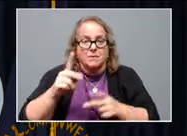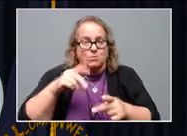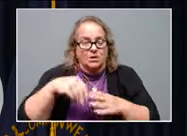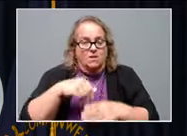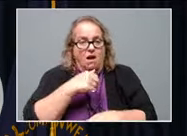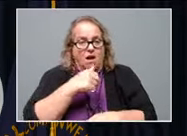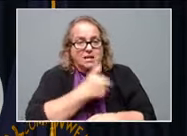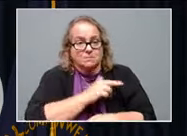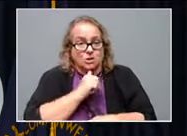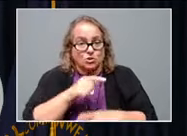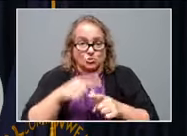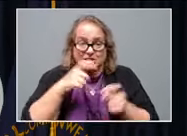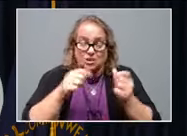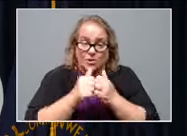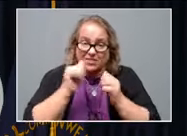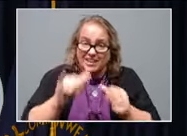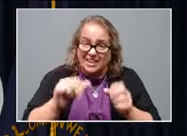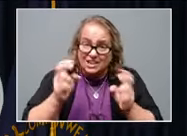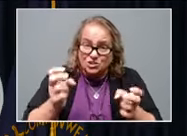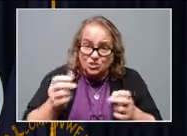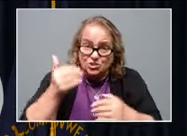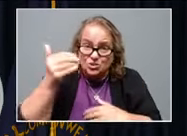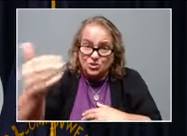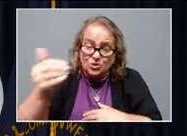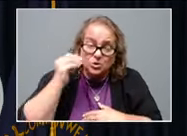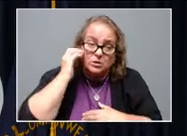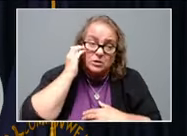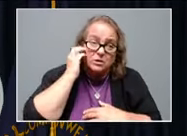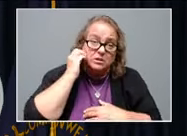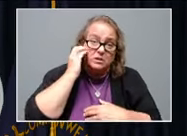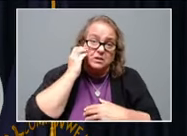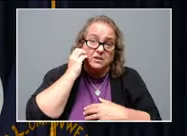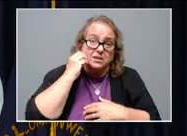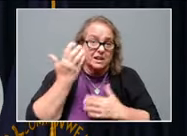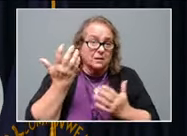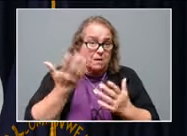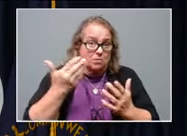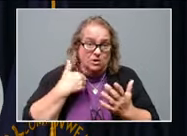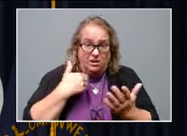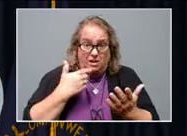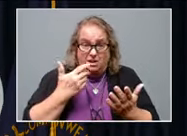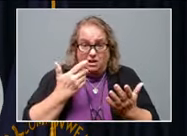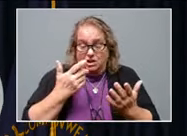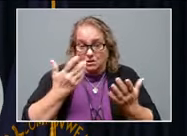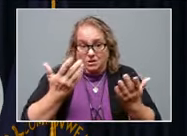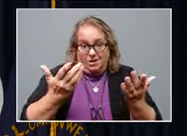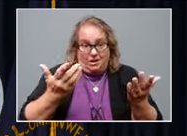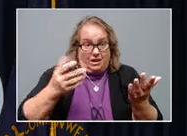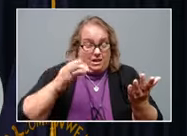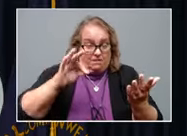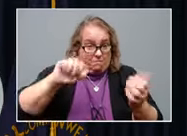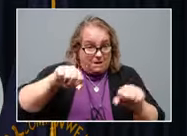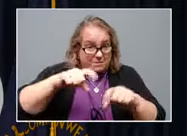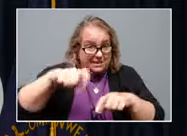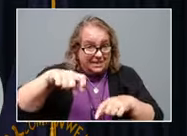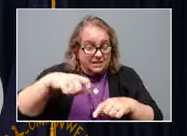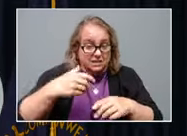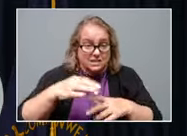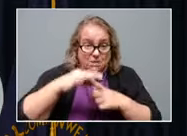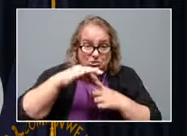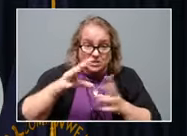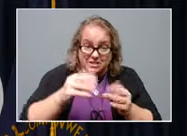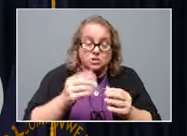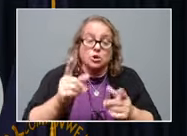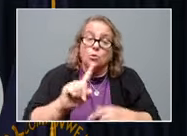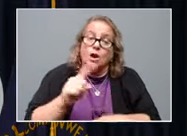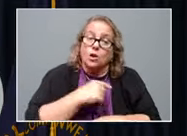issue in the near term and possibly, needing a special session? So where we are right now is